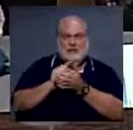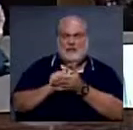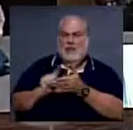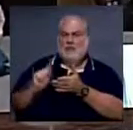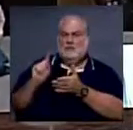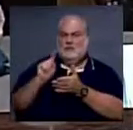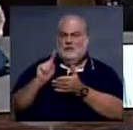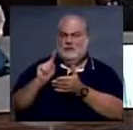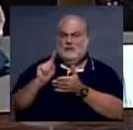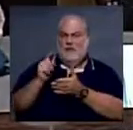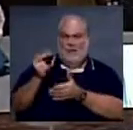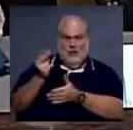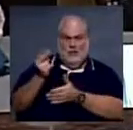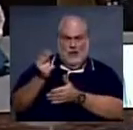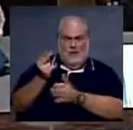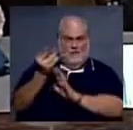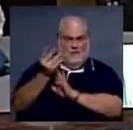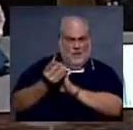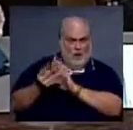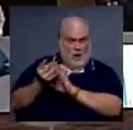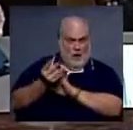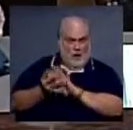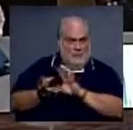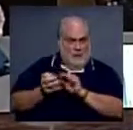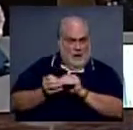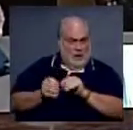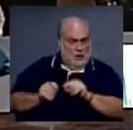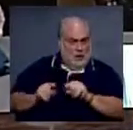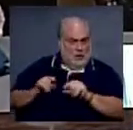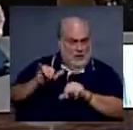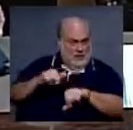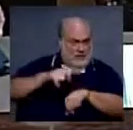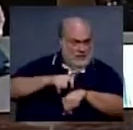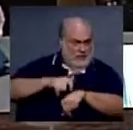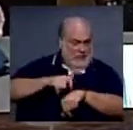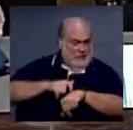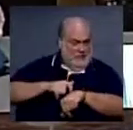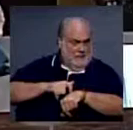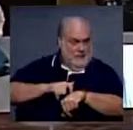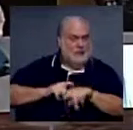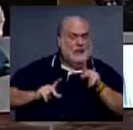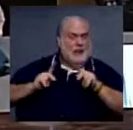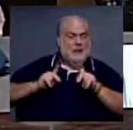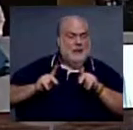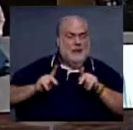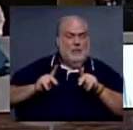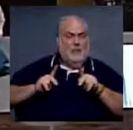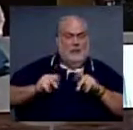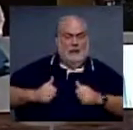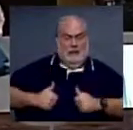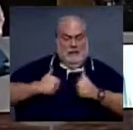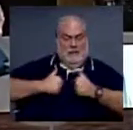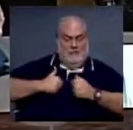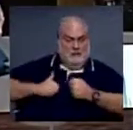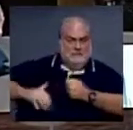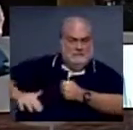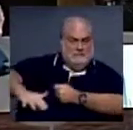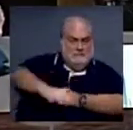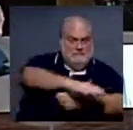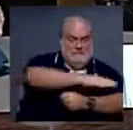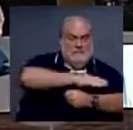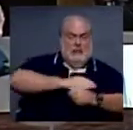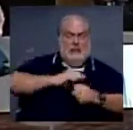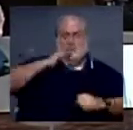4-hour meeting, and it was apparent from that 4-hour meeting that those residents had no idea of what